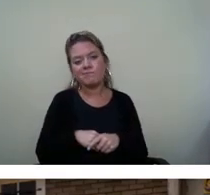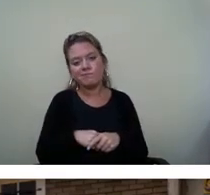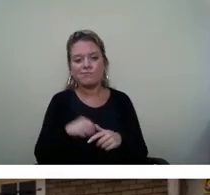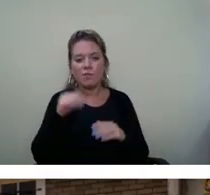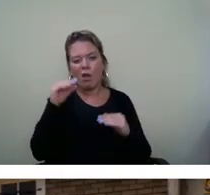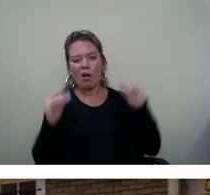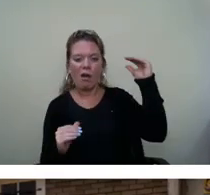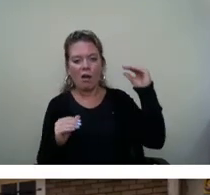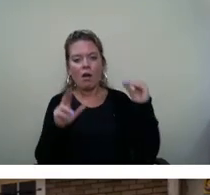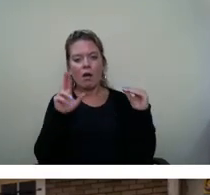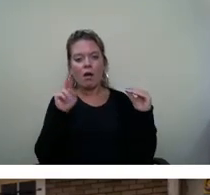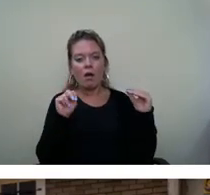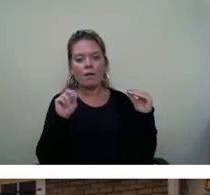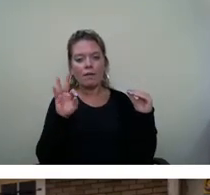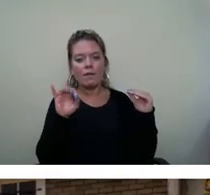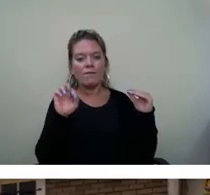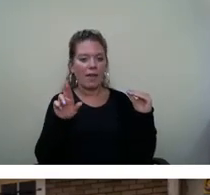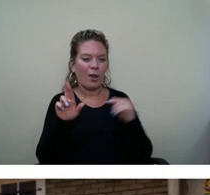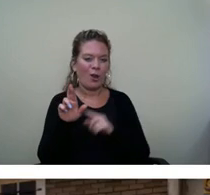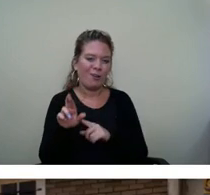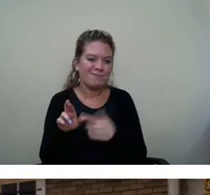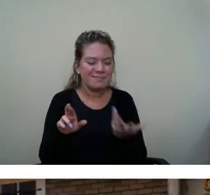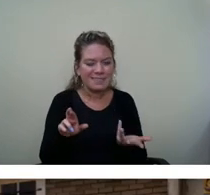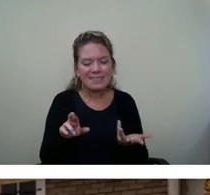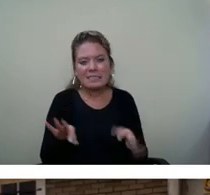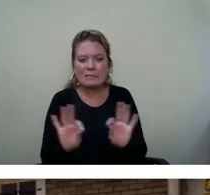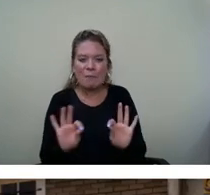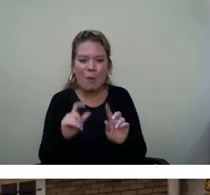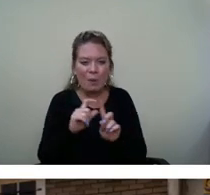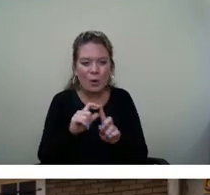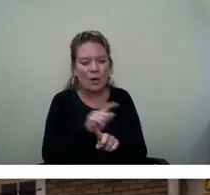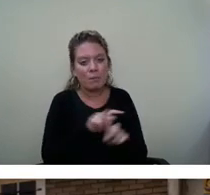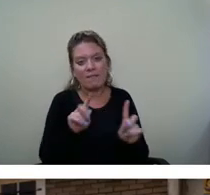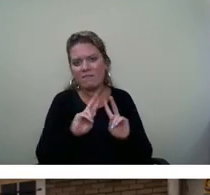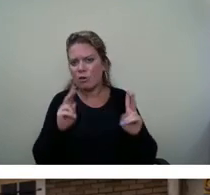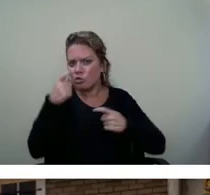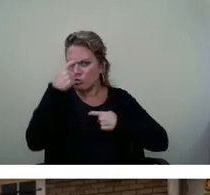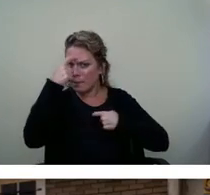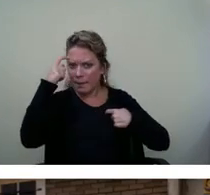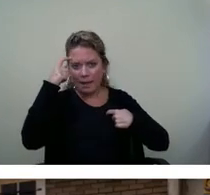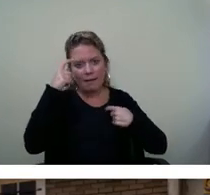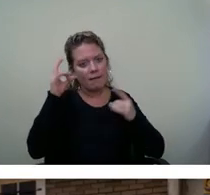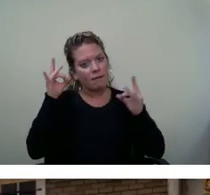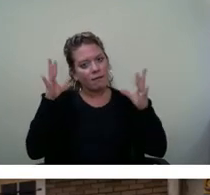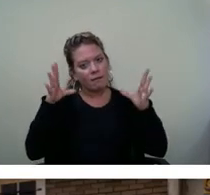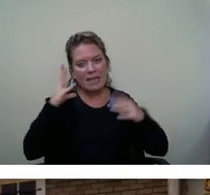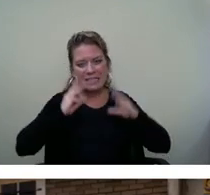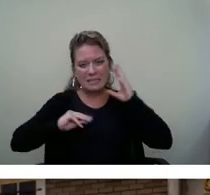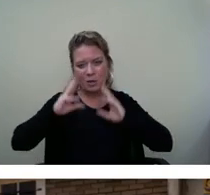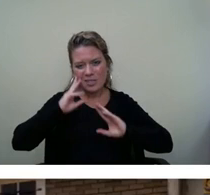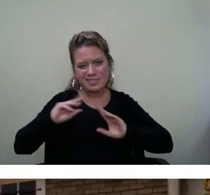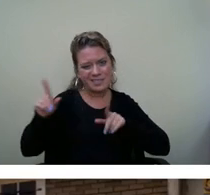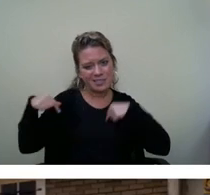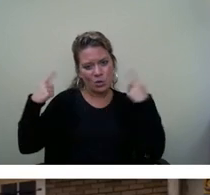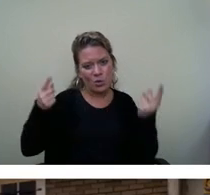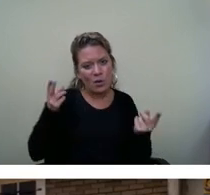unfairness. This is like a very small word, but very traumatic experiences in history when it